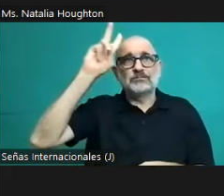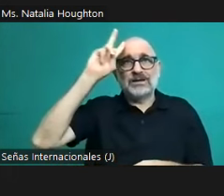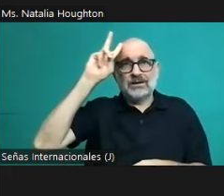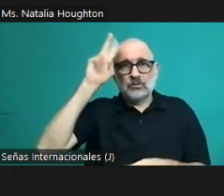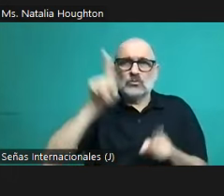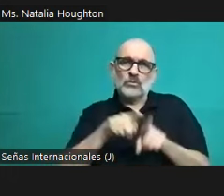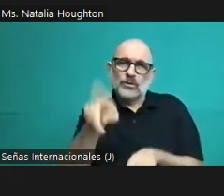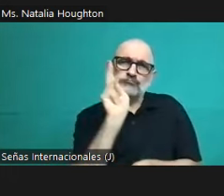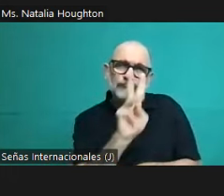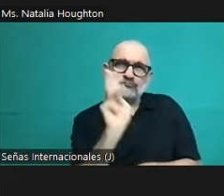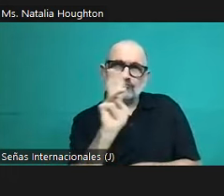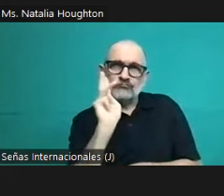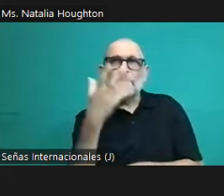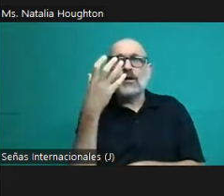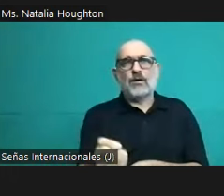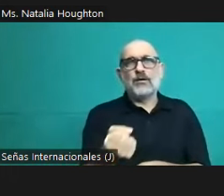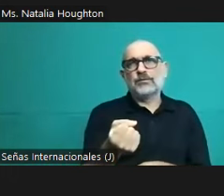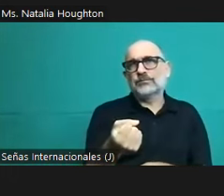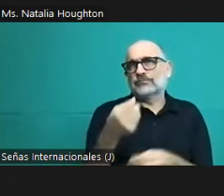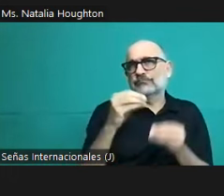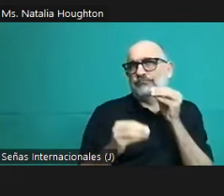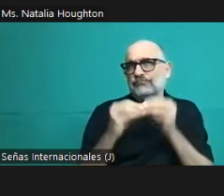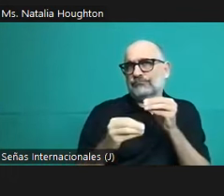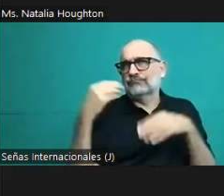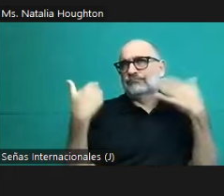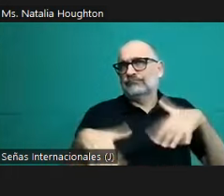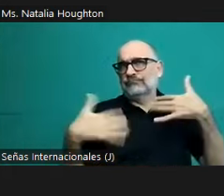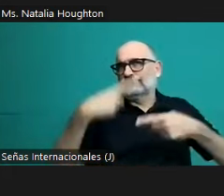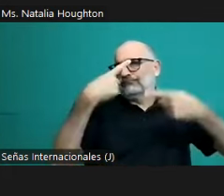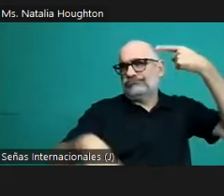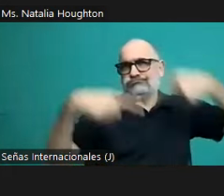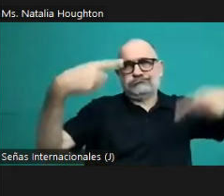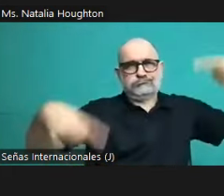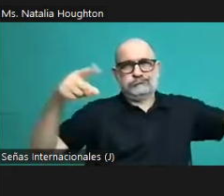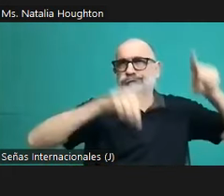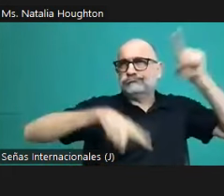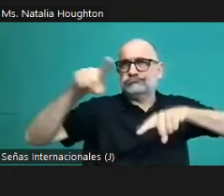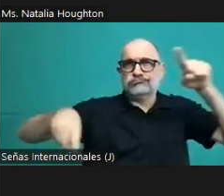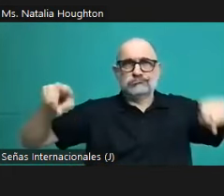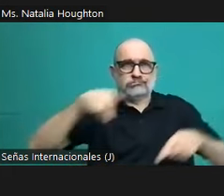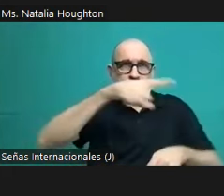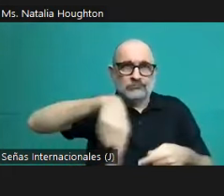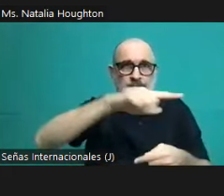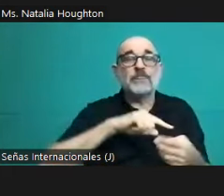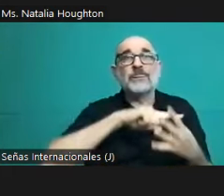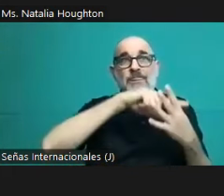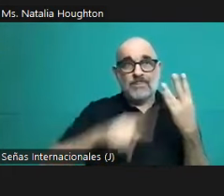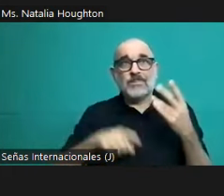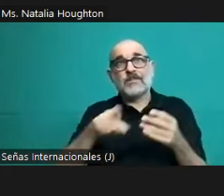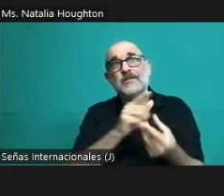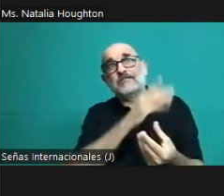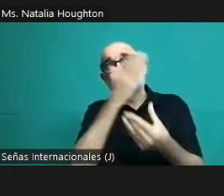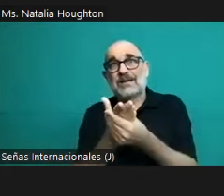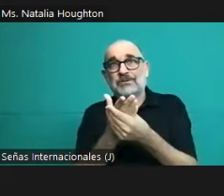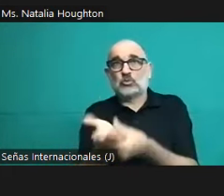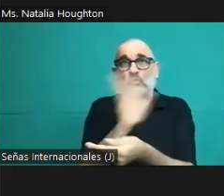there's another chapter, the final chapter of reflection about these challenges in